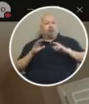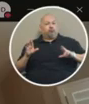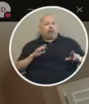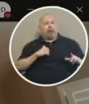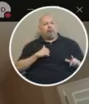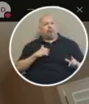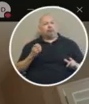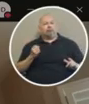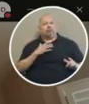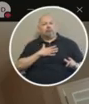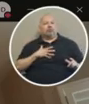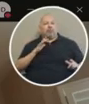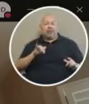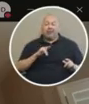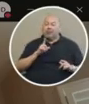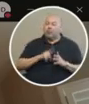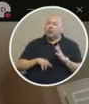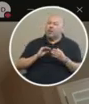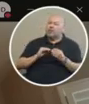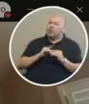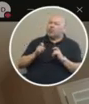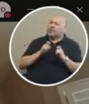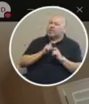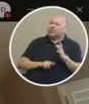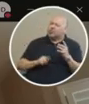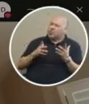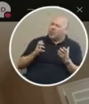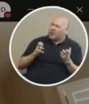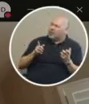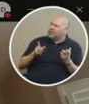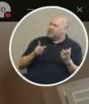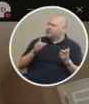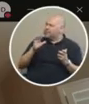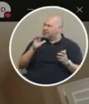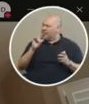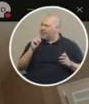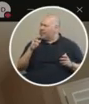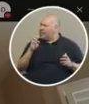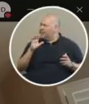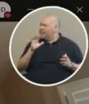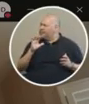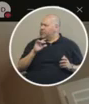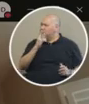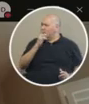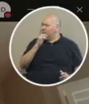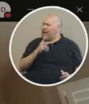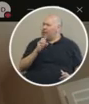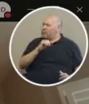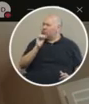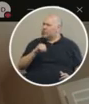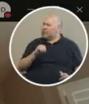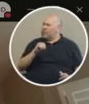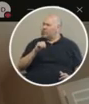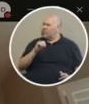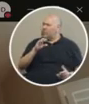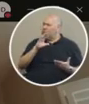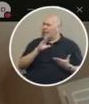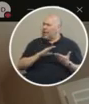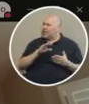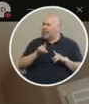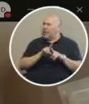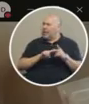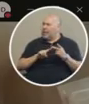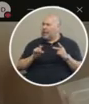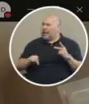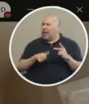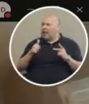you. What numbers exactly were you after? The 2.5% reduction, and then